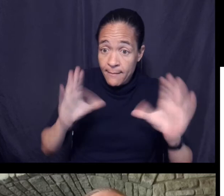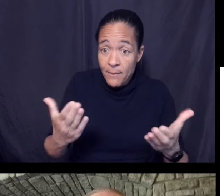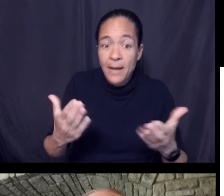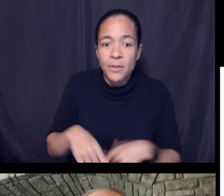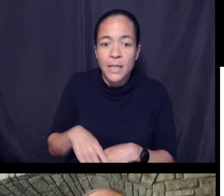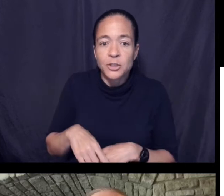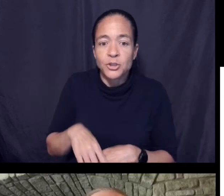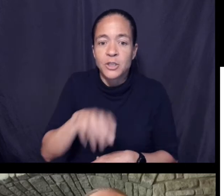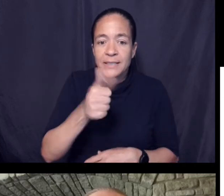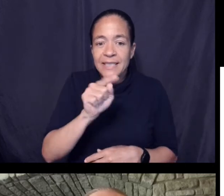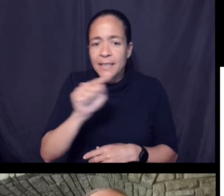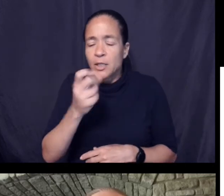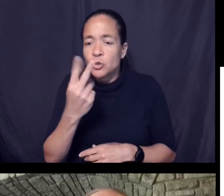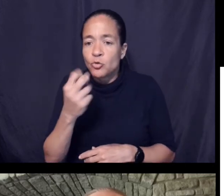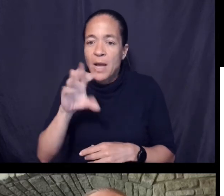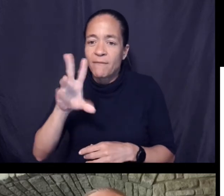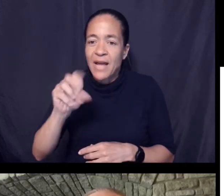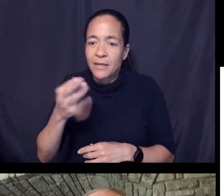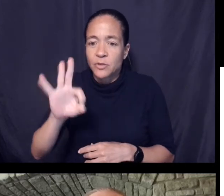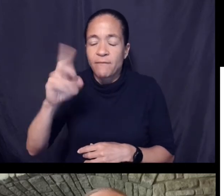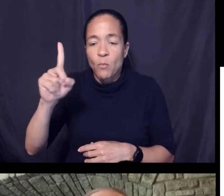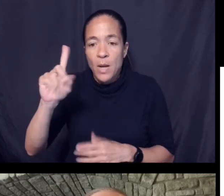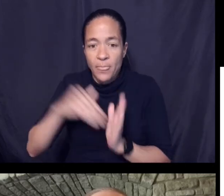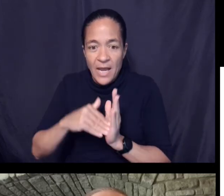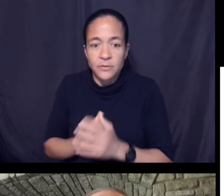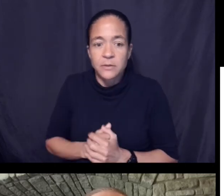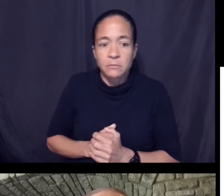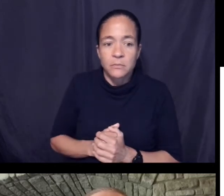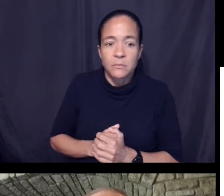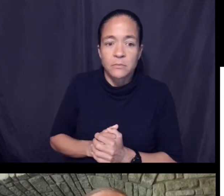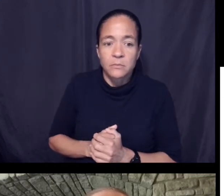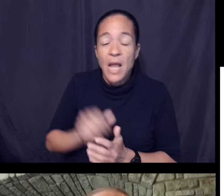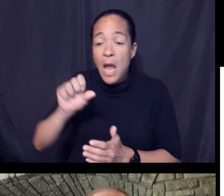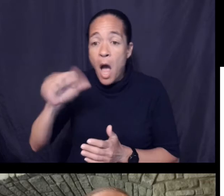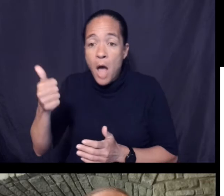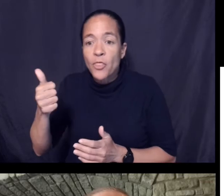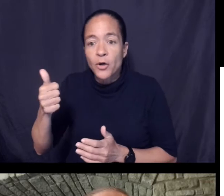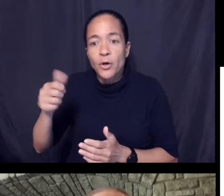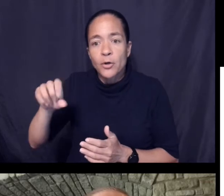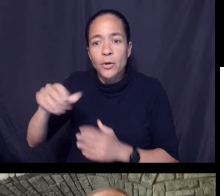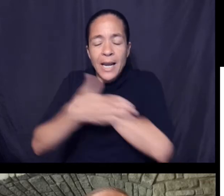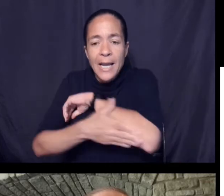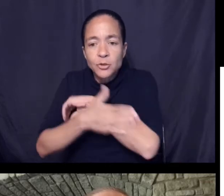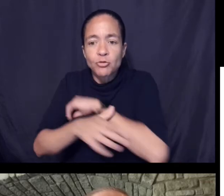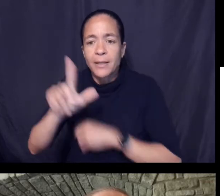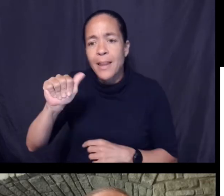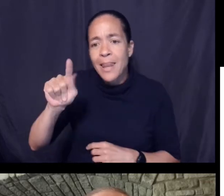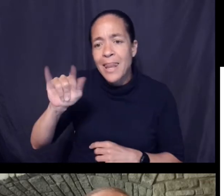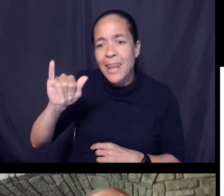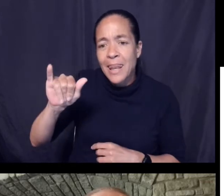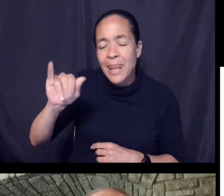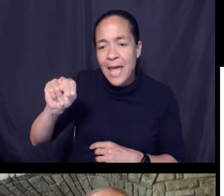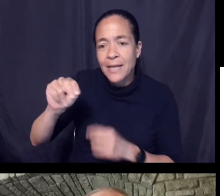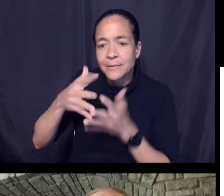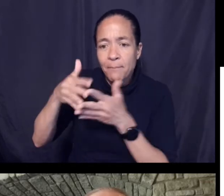So around 1% or slightly greater than 1%. In some of the other foreign countries, such as Latin America